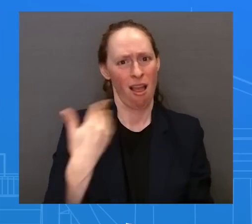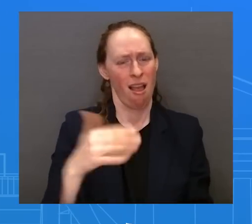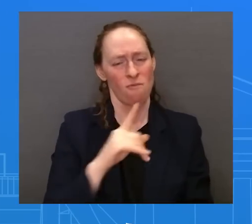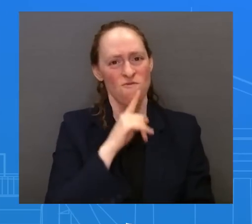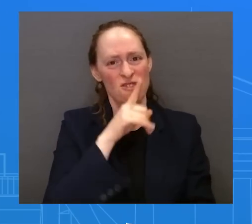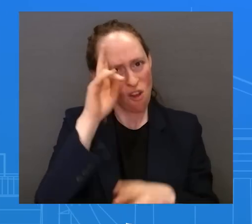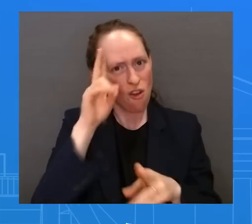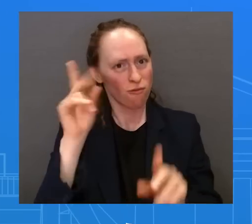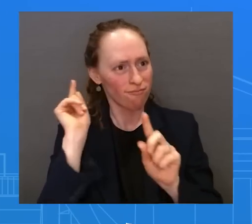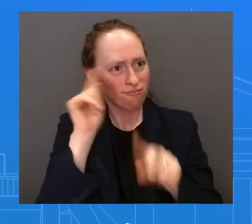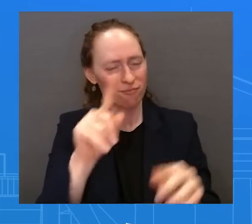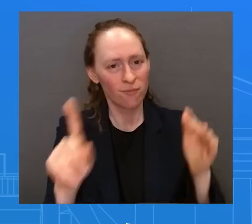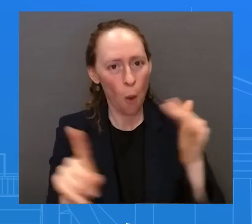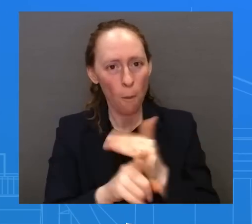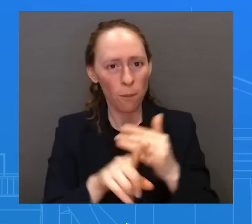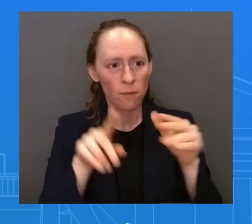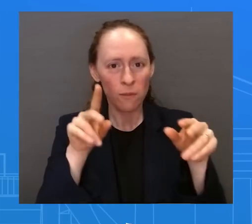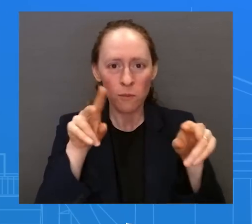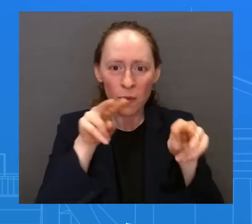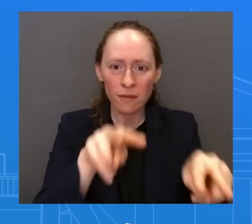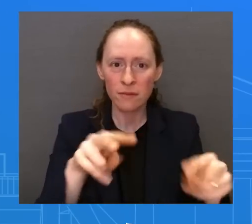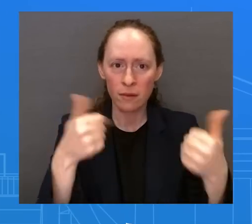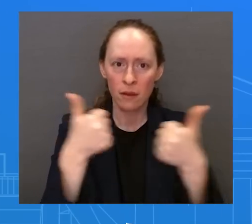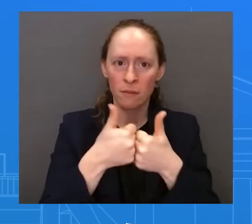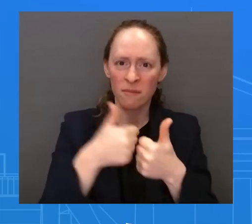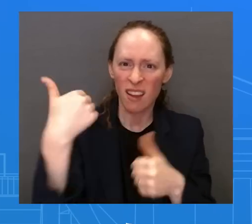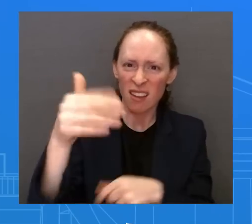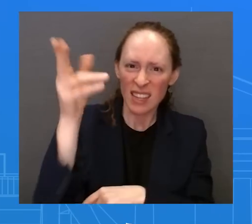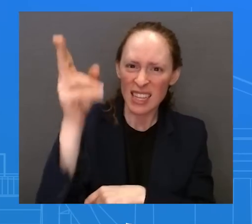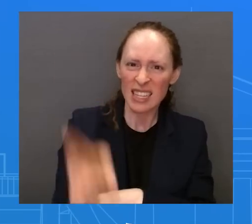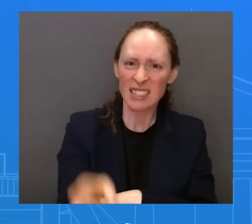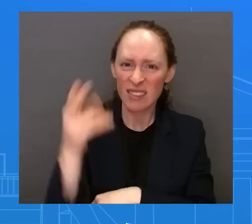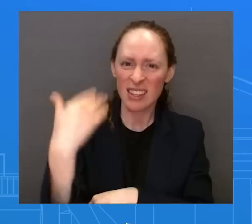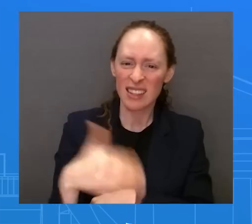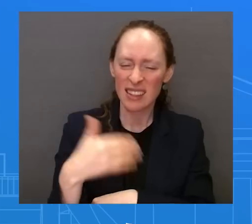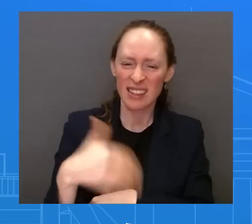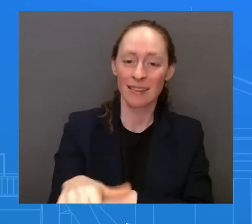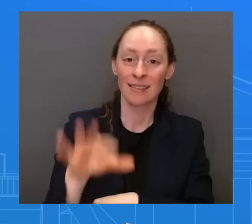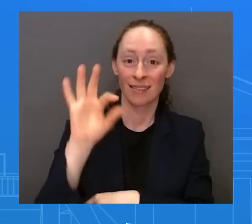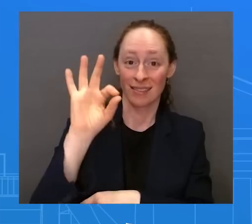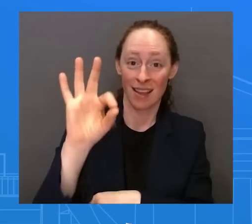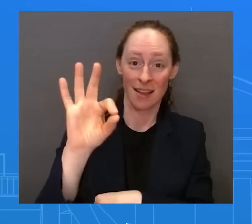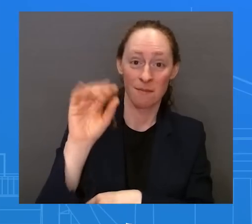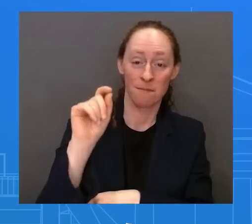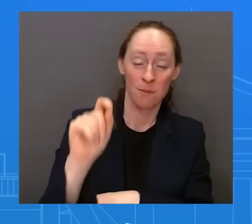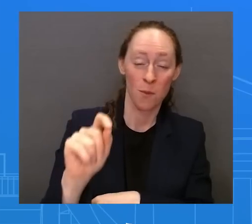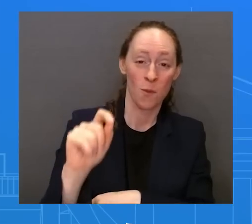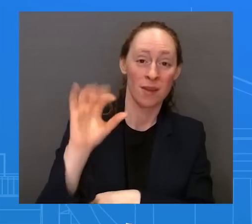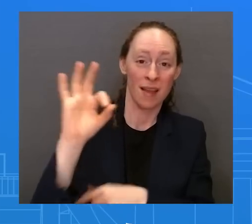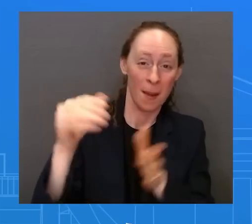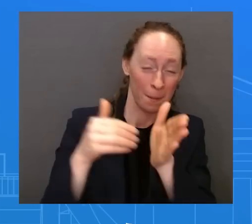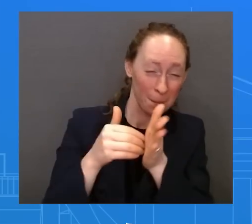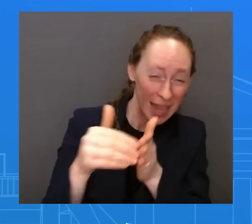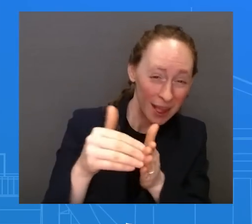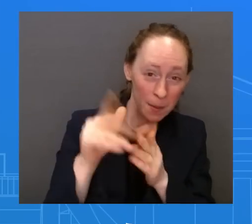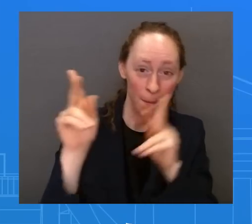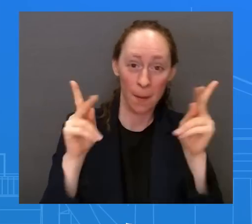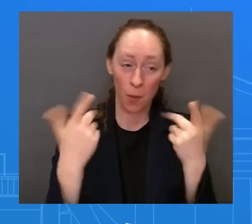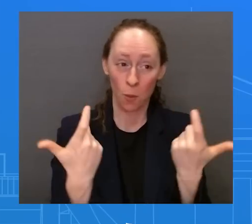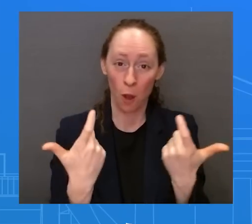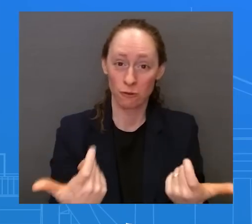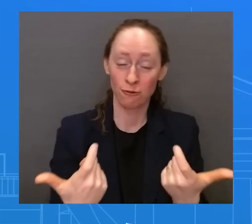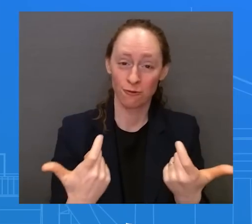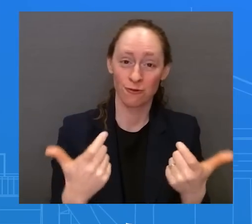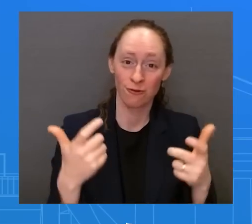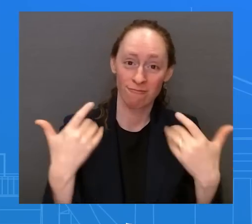game 9.9 million uh people watched that game it was uh the LSU Tigers that